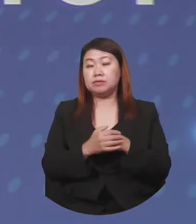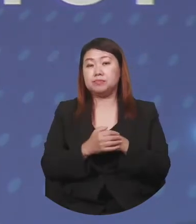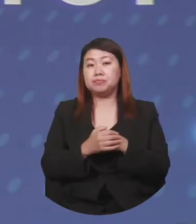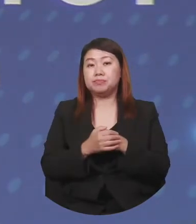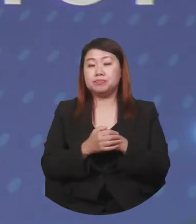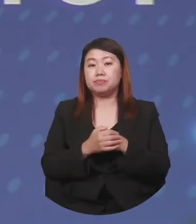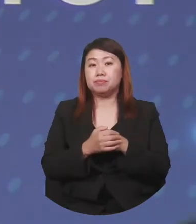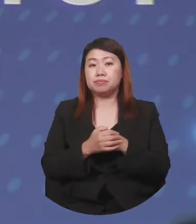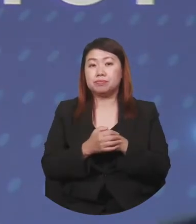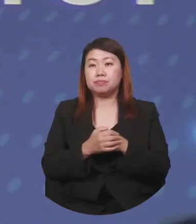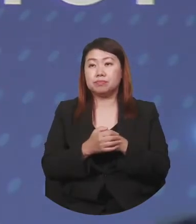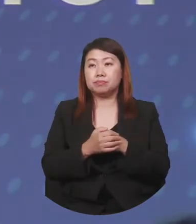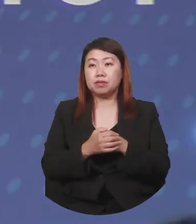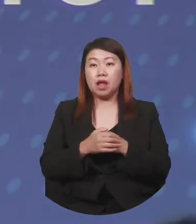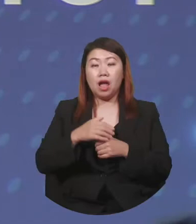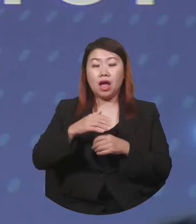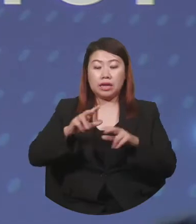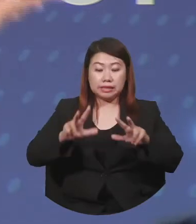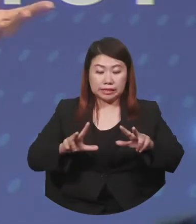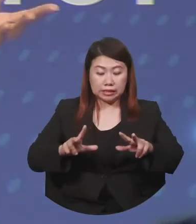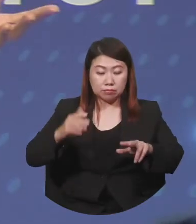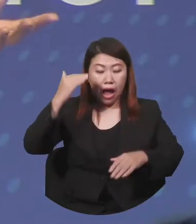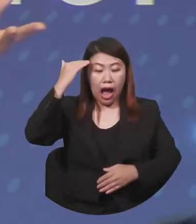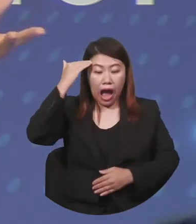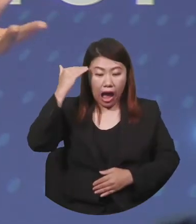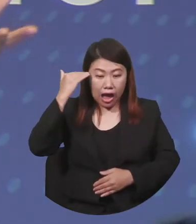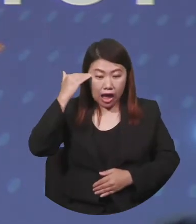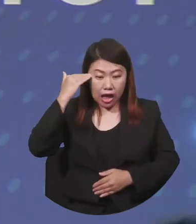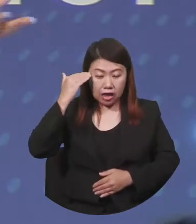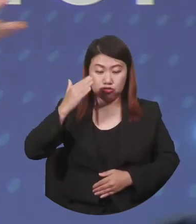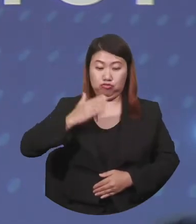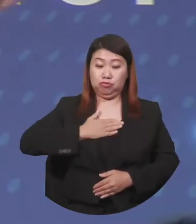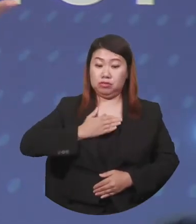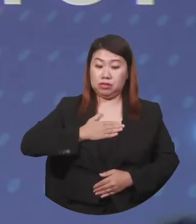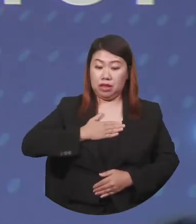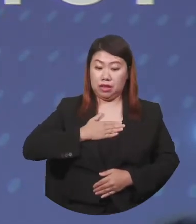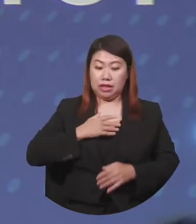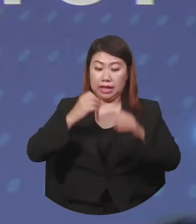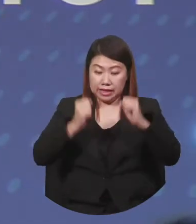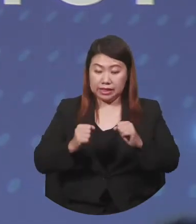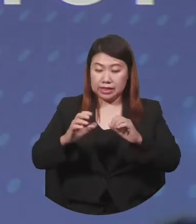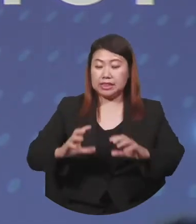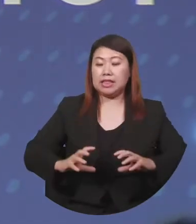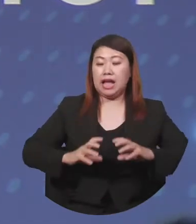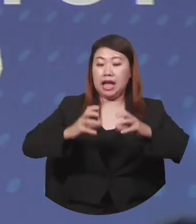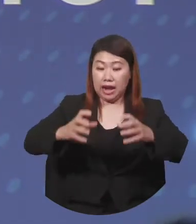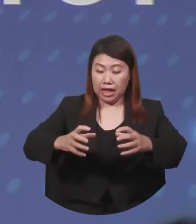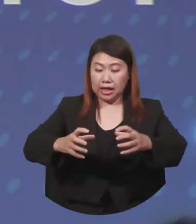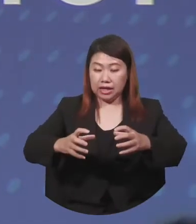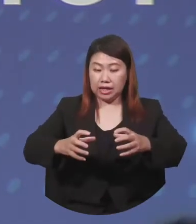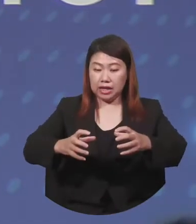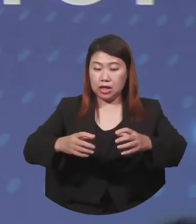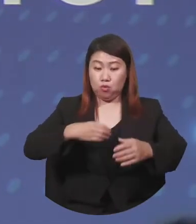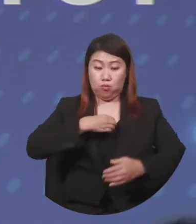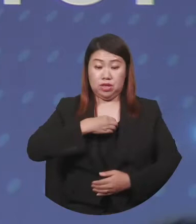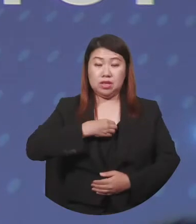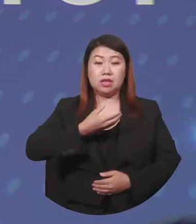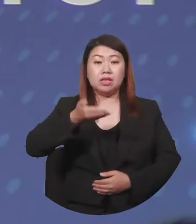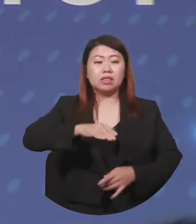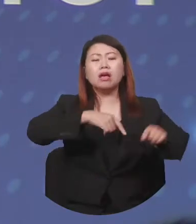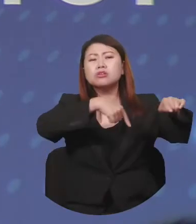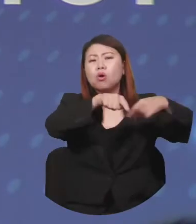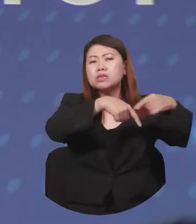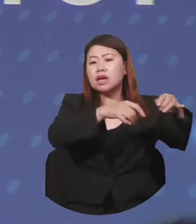you're just facing every day, and as a politician, and I'm maybe a little, because I have a political